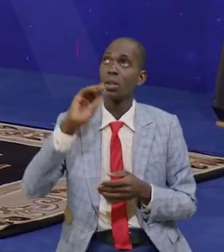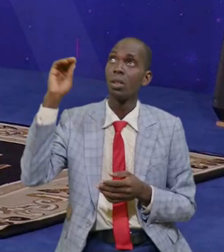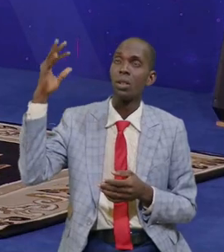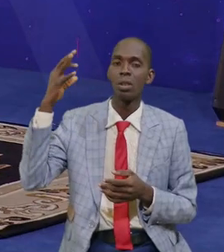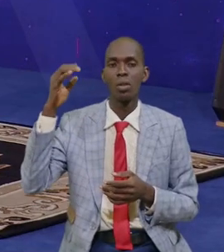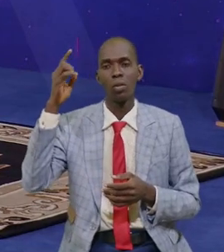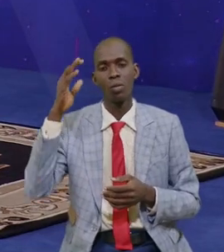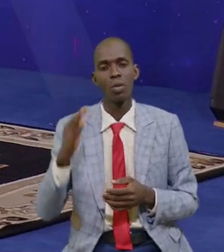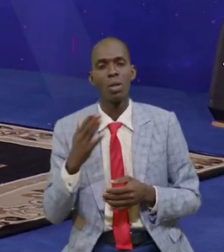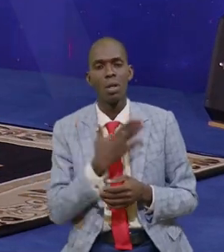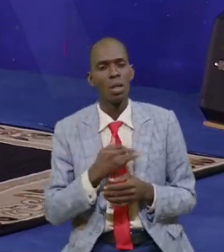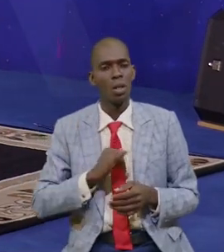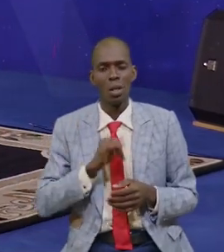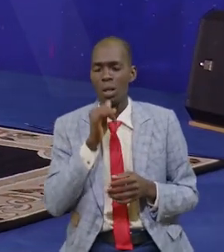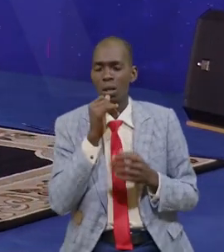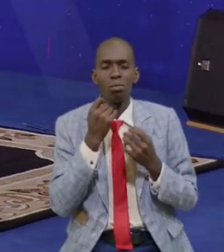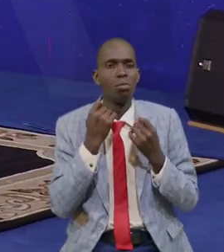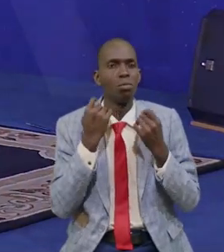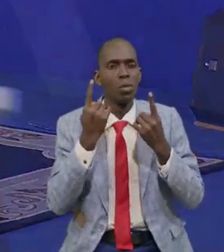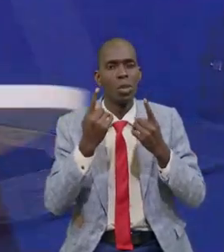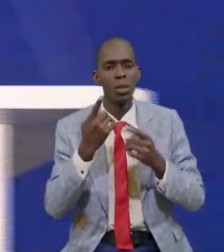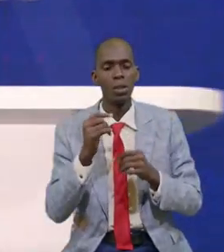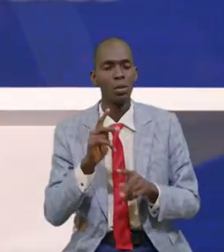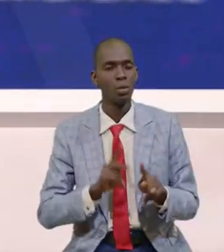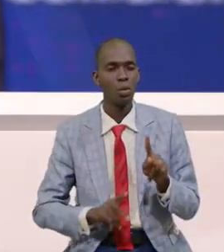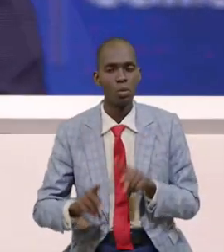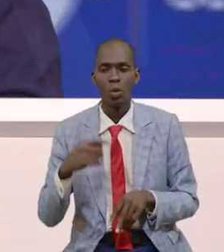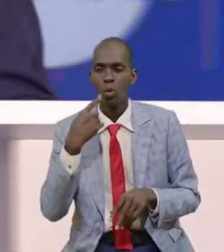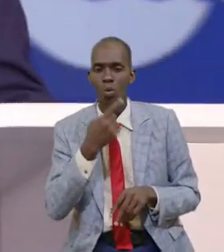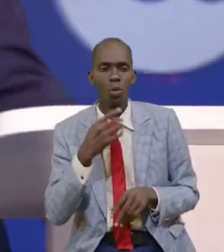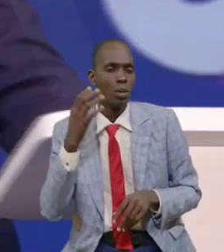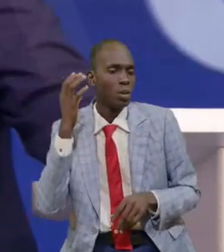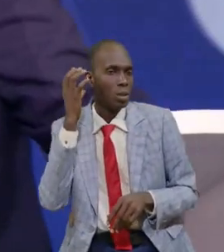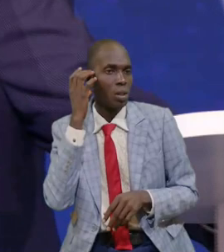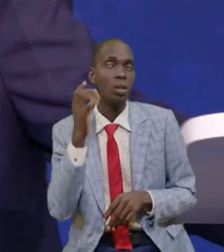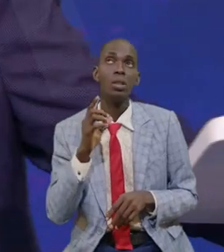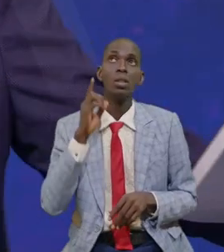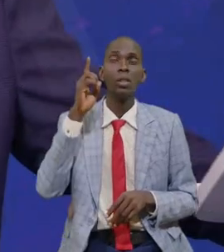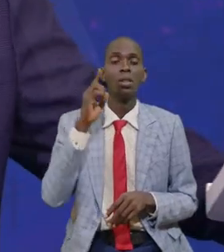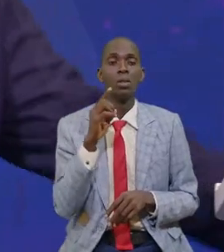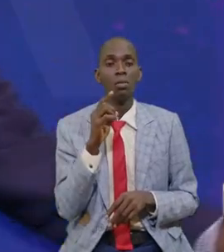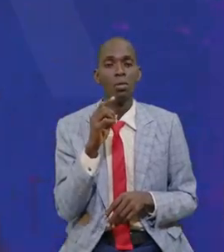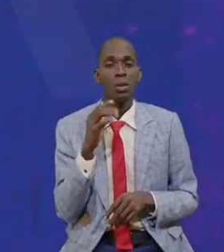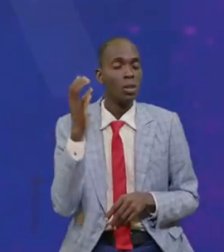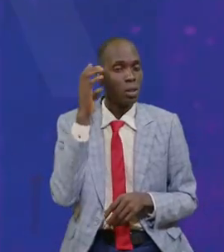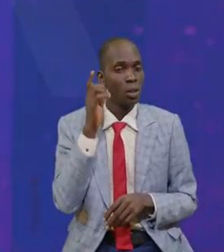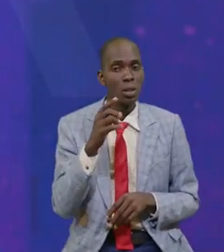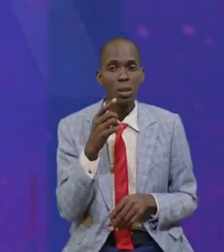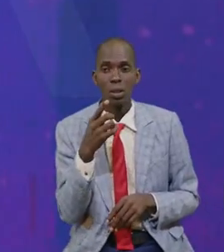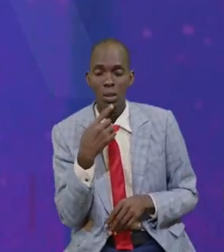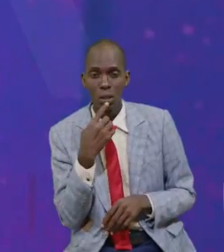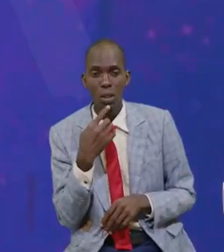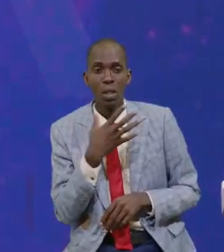I'm surprised the people who hear him say what he says and see him